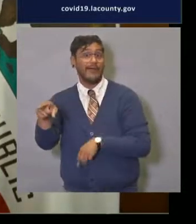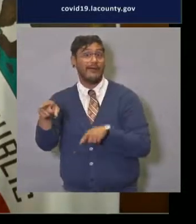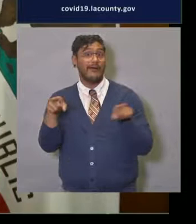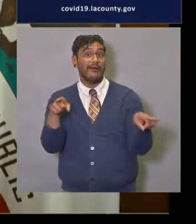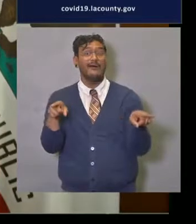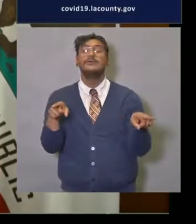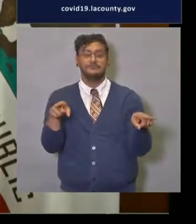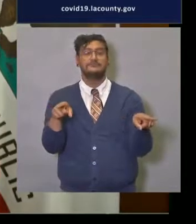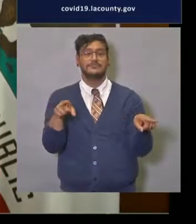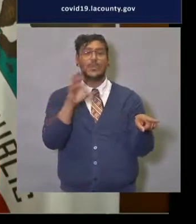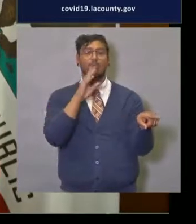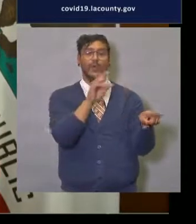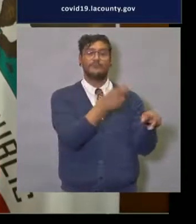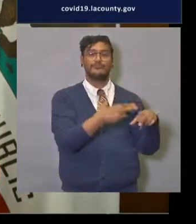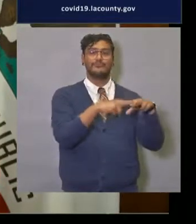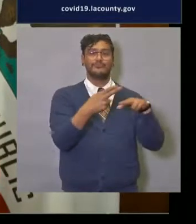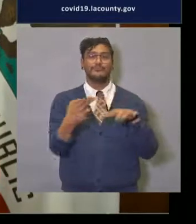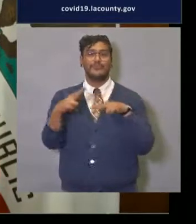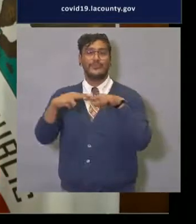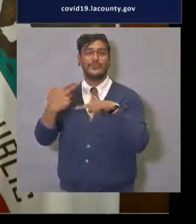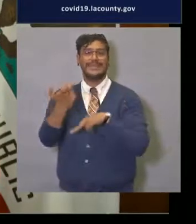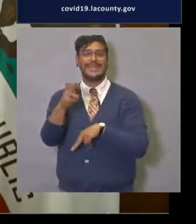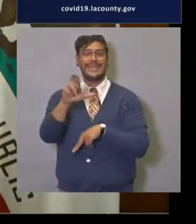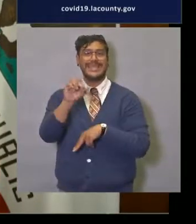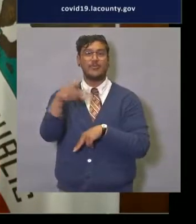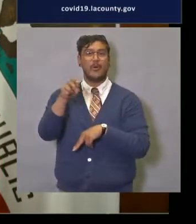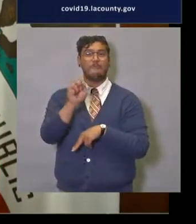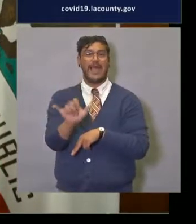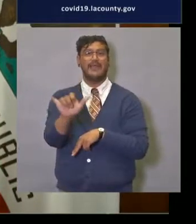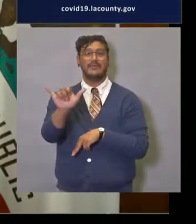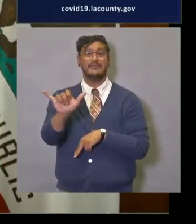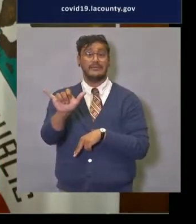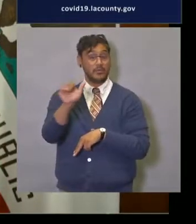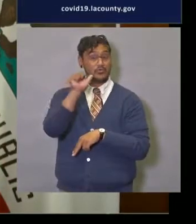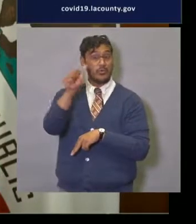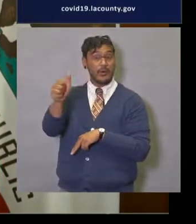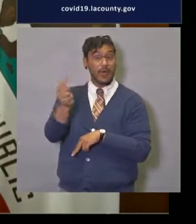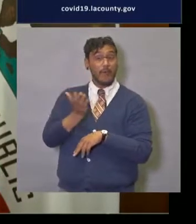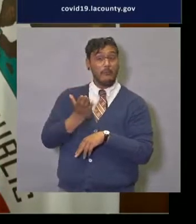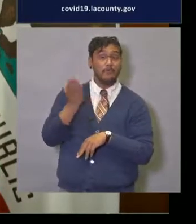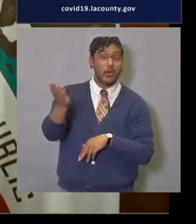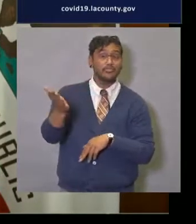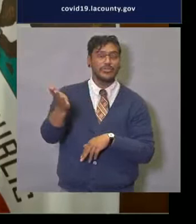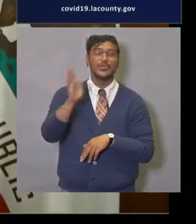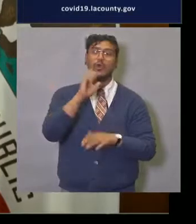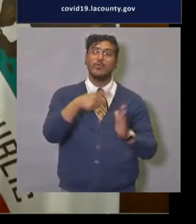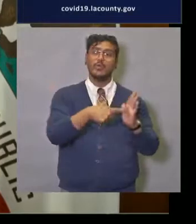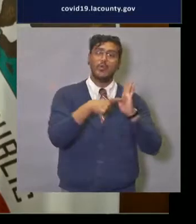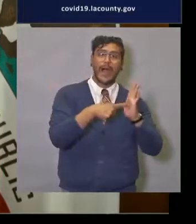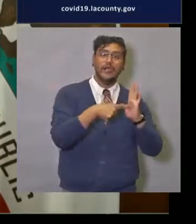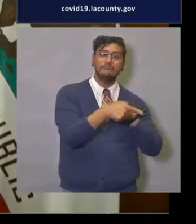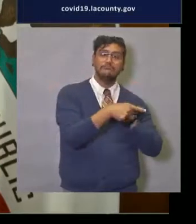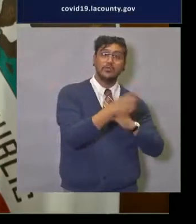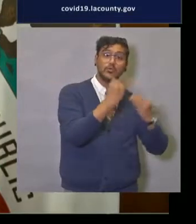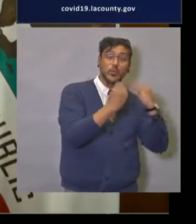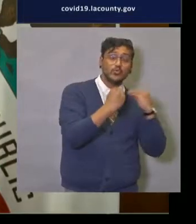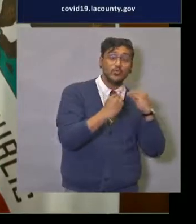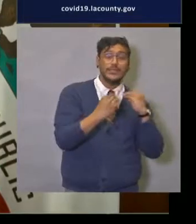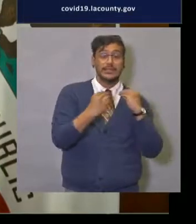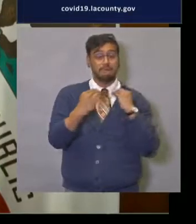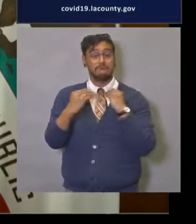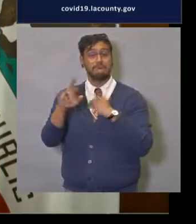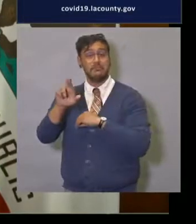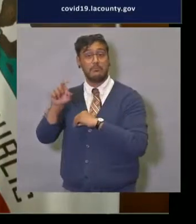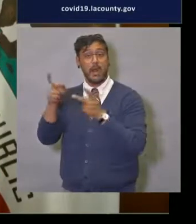this pandemic. The urgency ordinance I'm putting forward tomorrow will require grocery and drug retail stores that are publicly